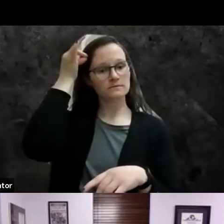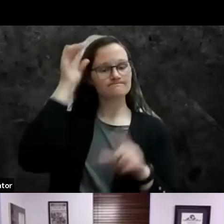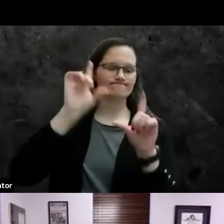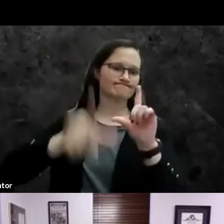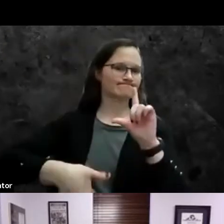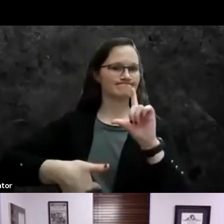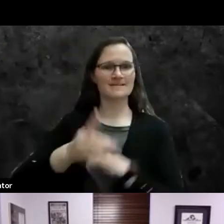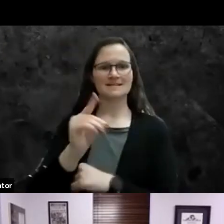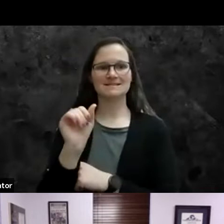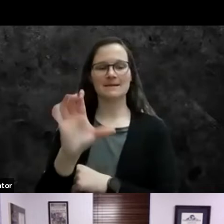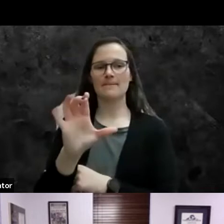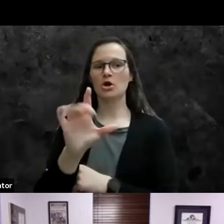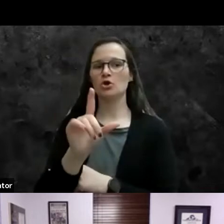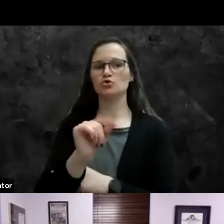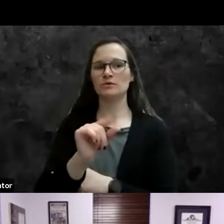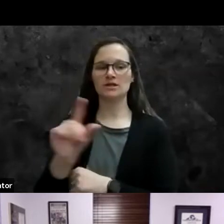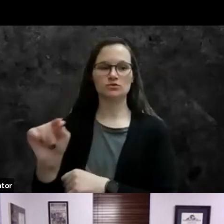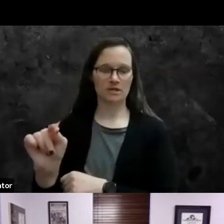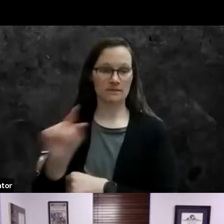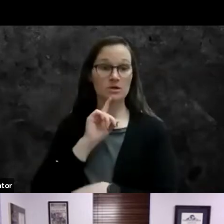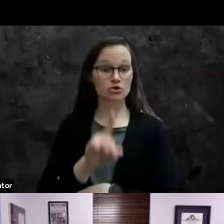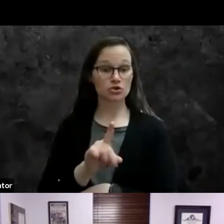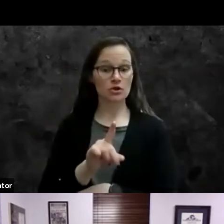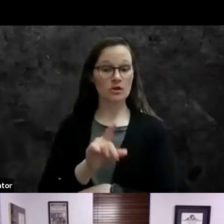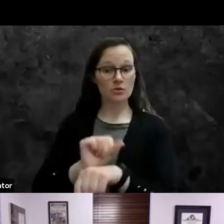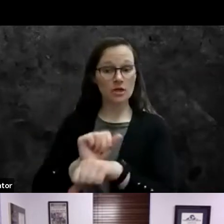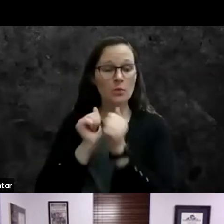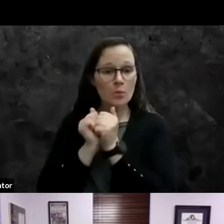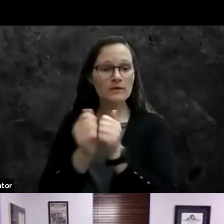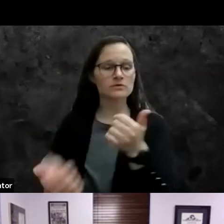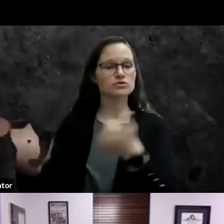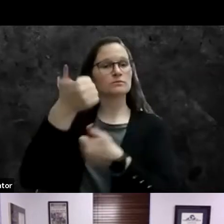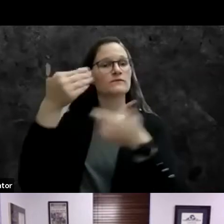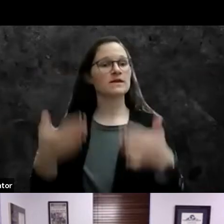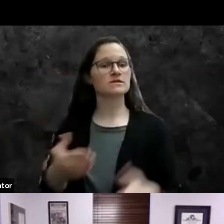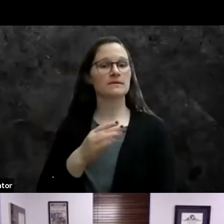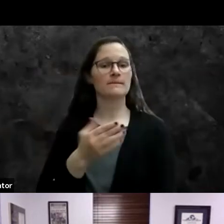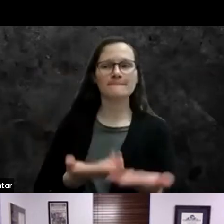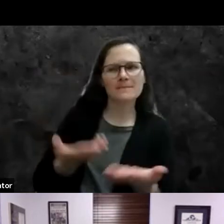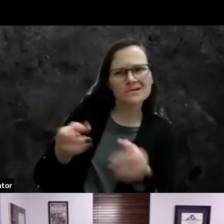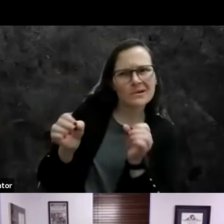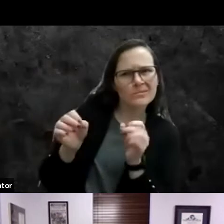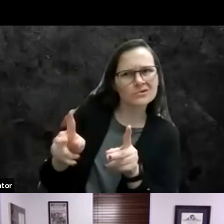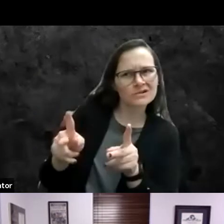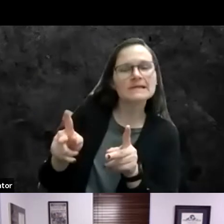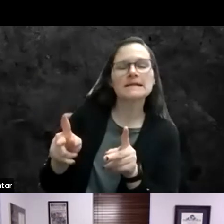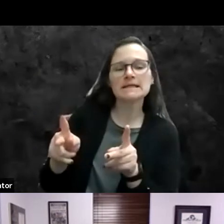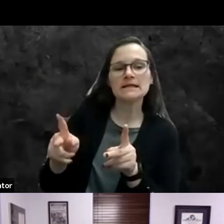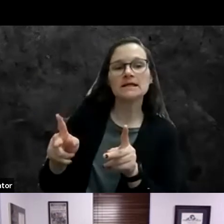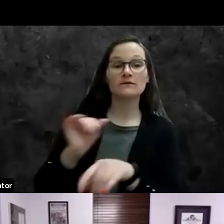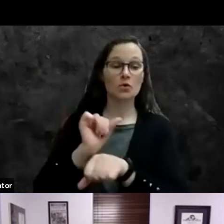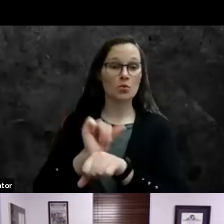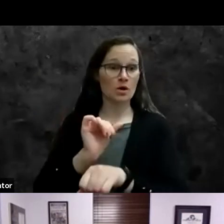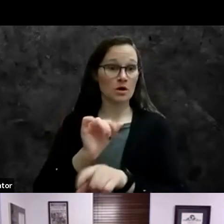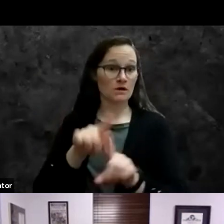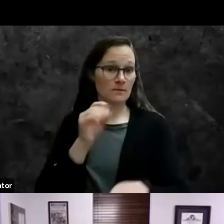2020. Employees need to make sure they're working very closely with their supervisor, talk through this. There may be an opportunity for some of the teleworking